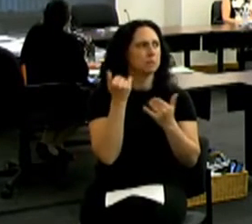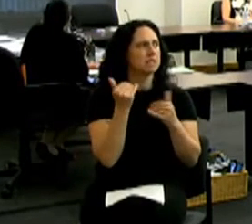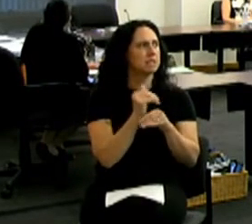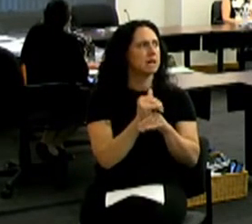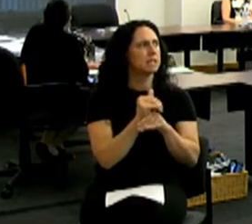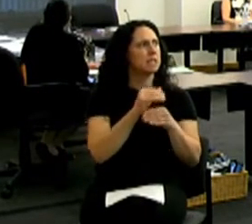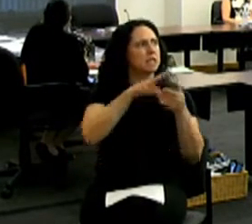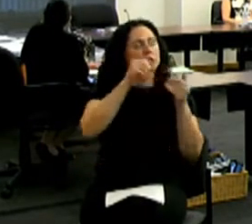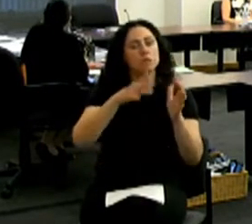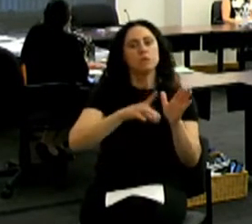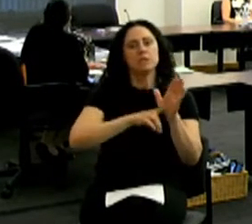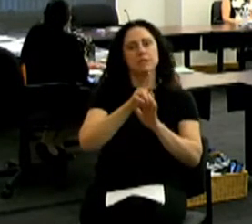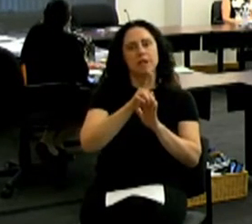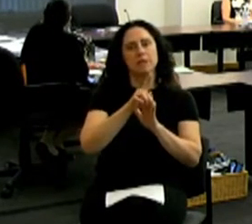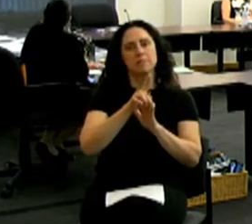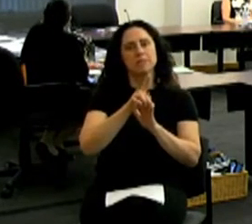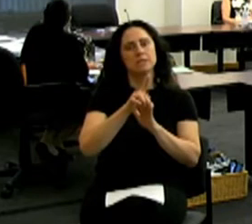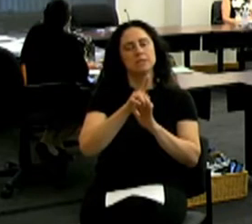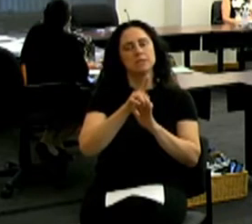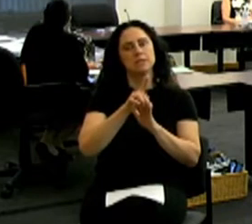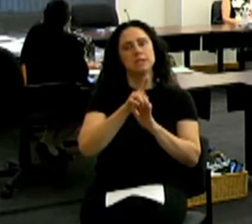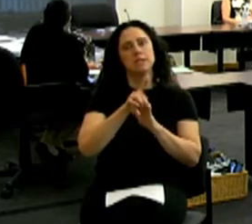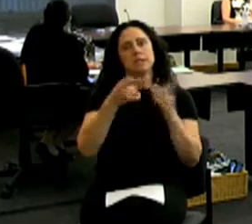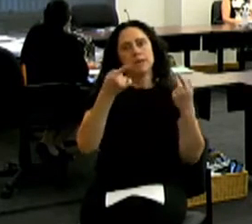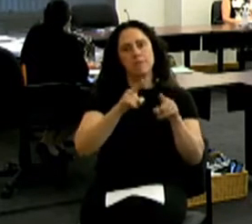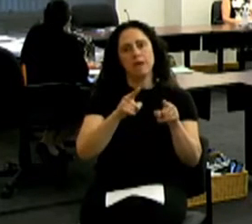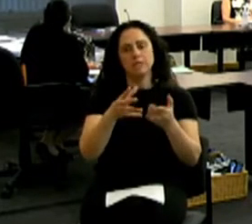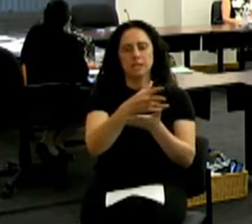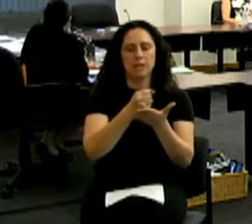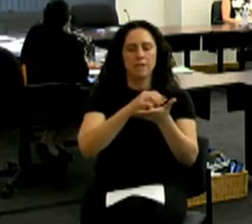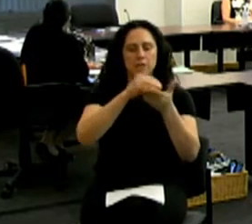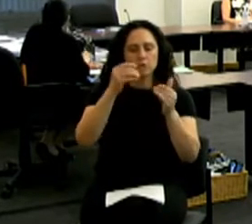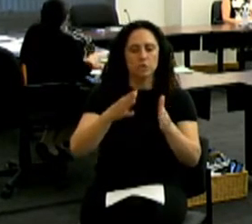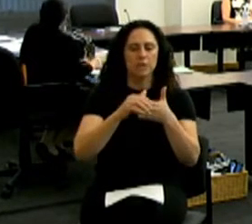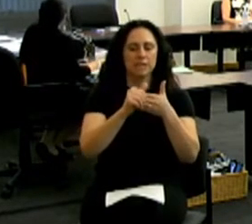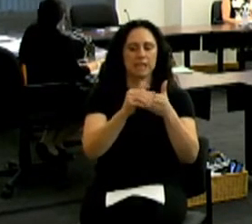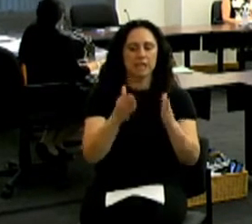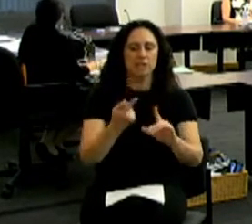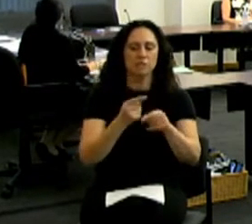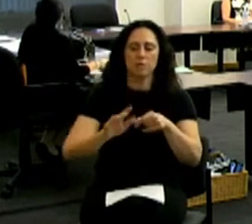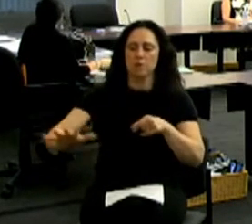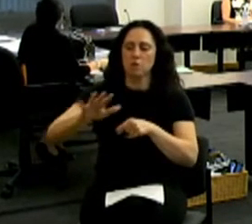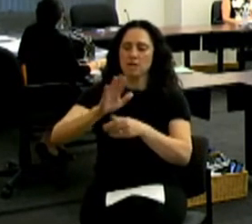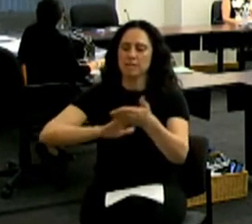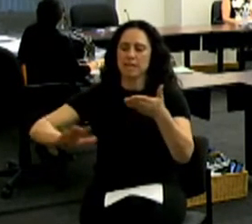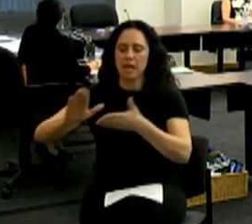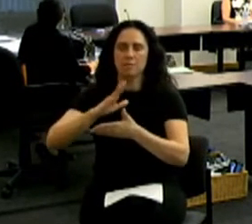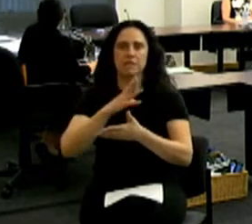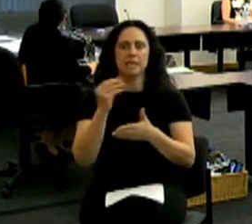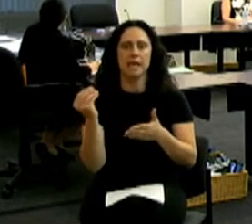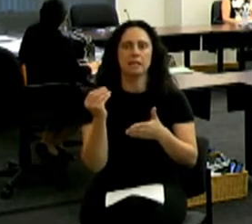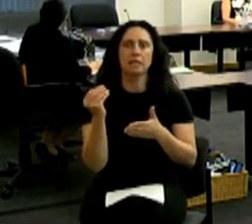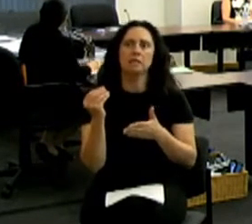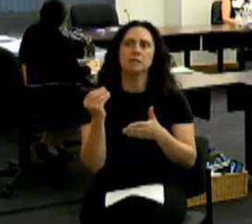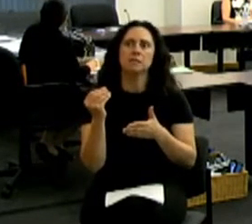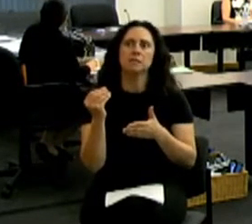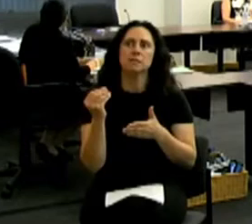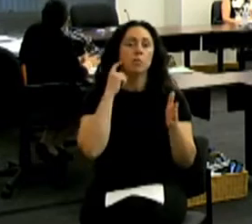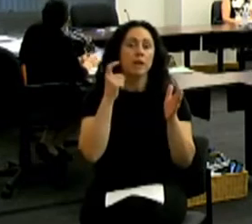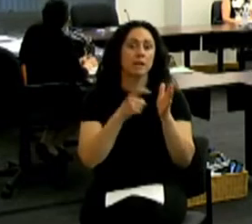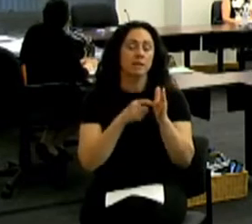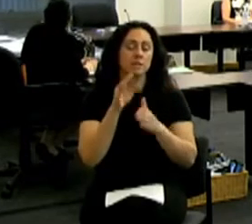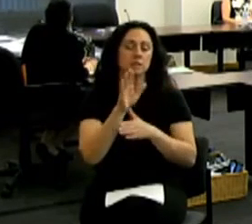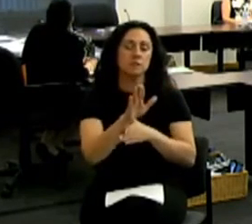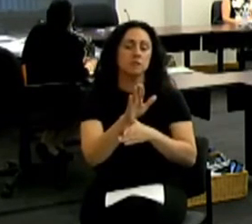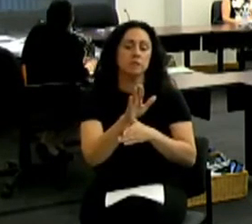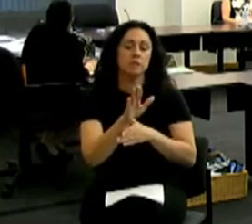tonight, was a student development recognition event, which gathered student leaders from across campus and recognized